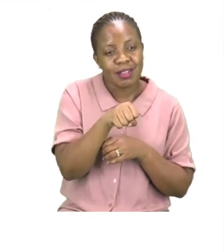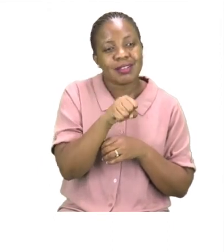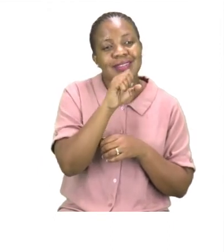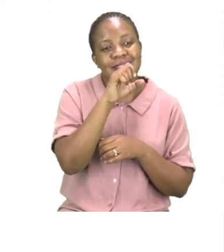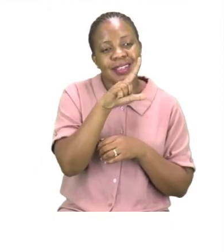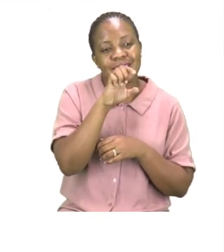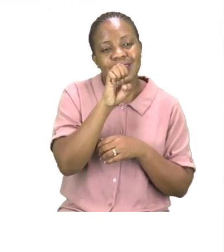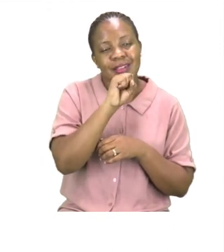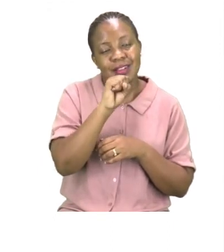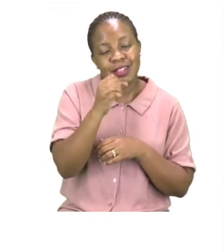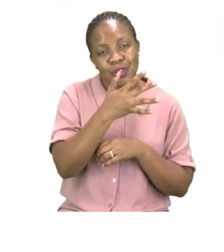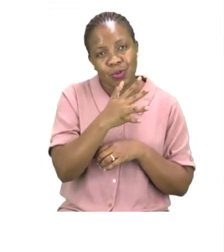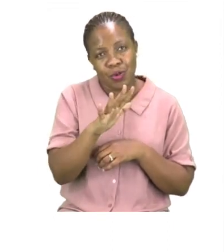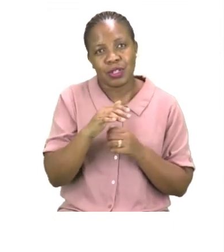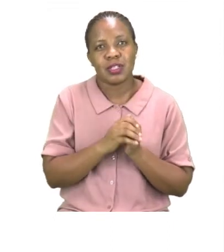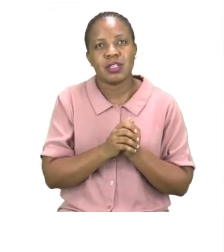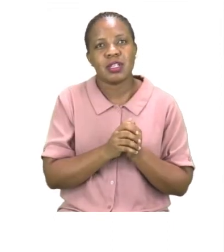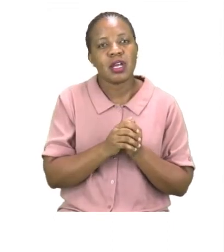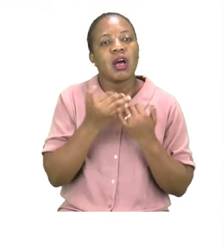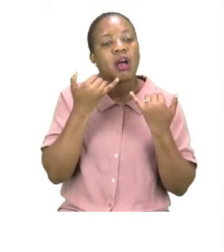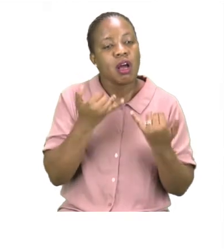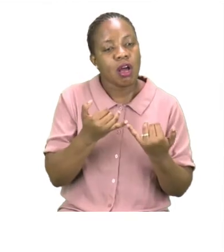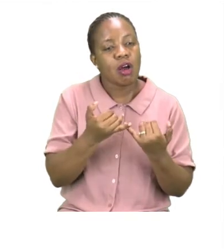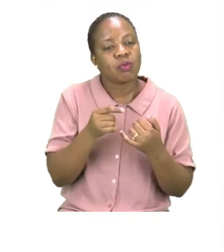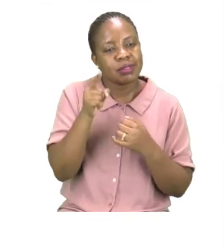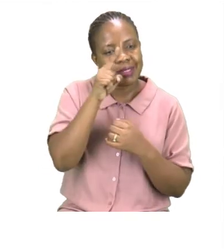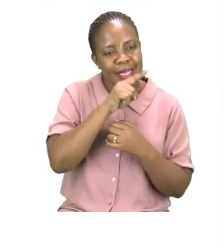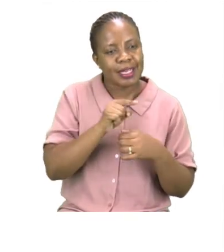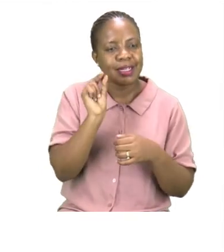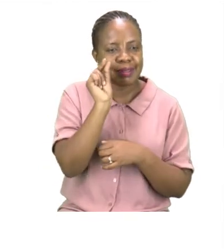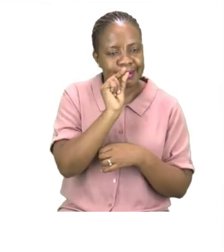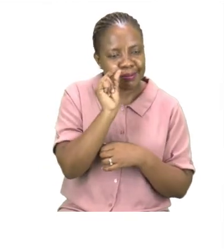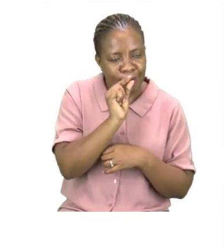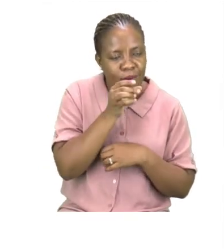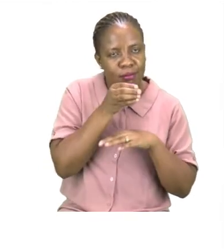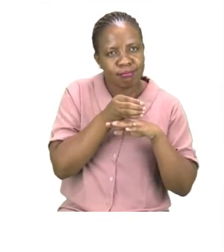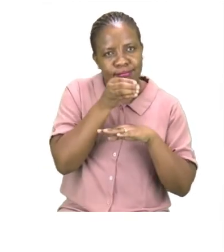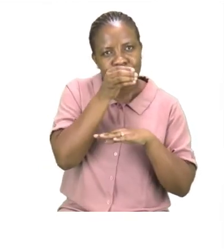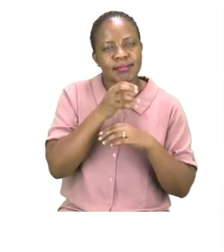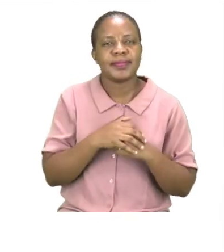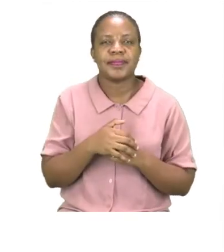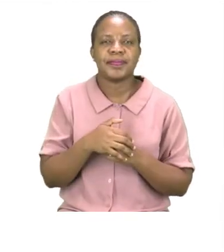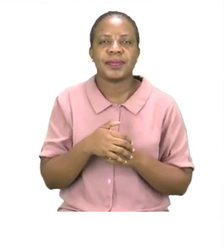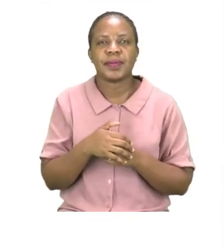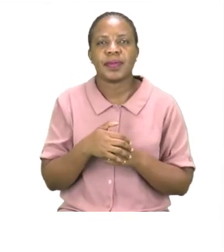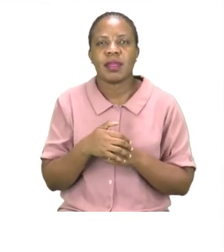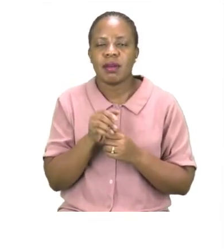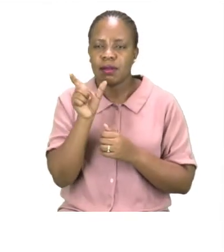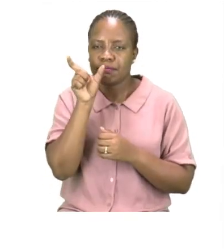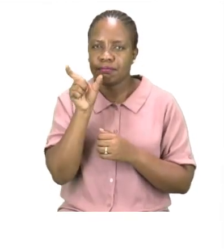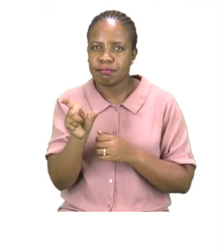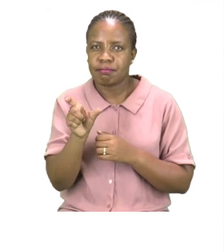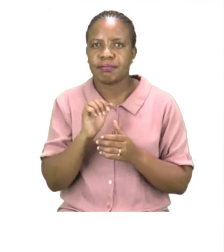may you please circle the smaller bottle. Now the next one says let's